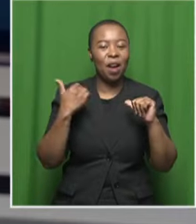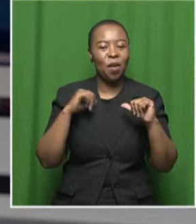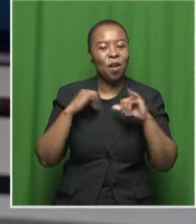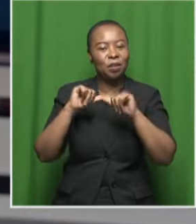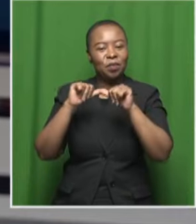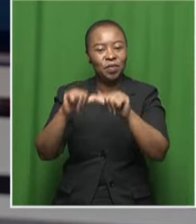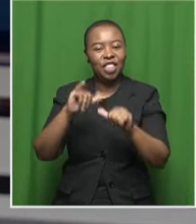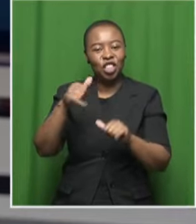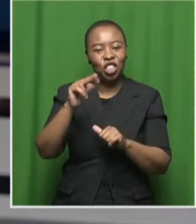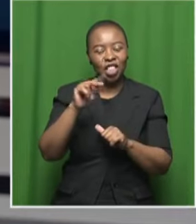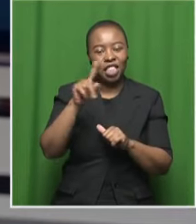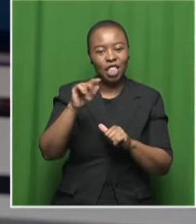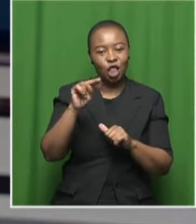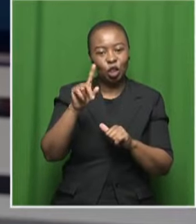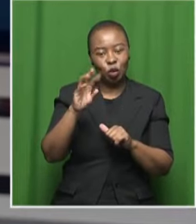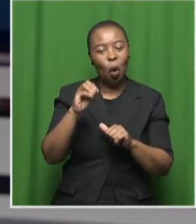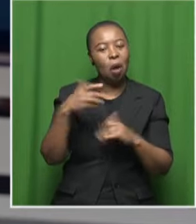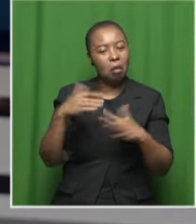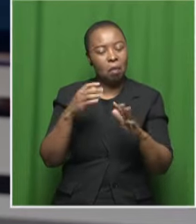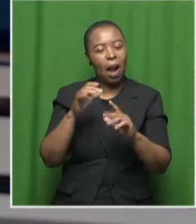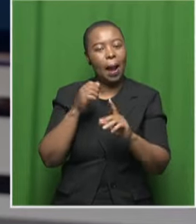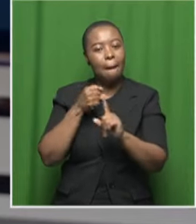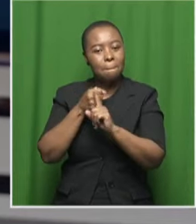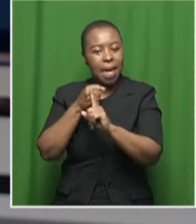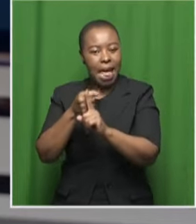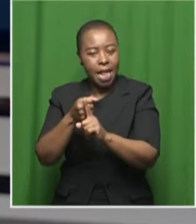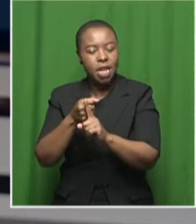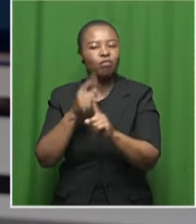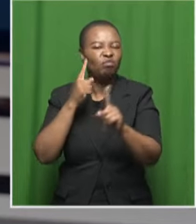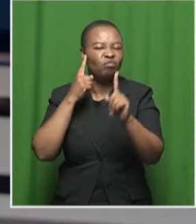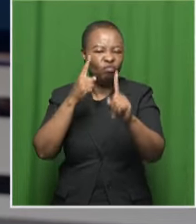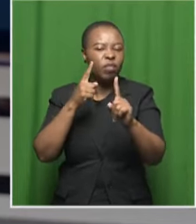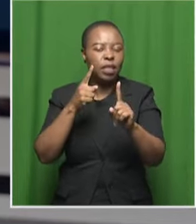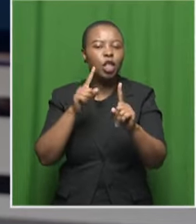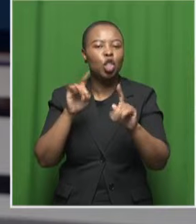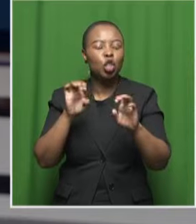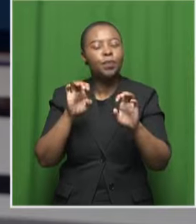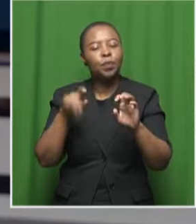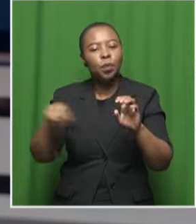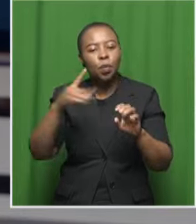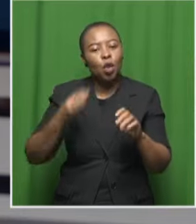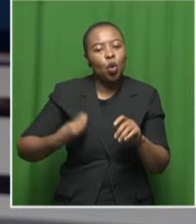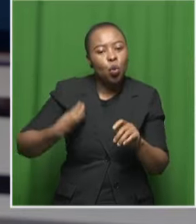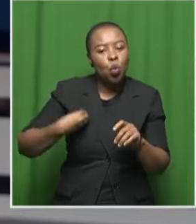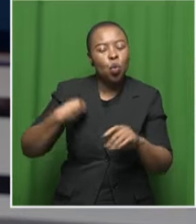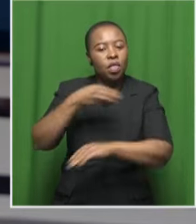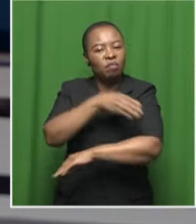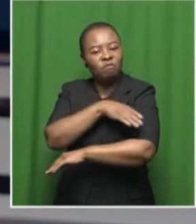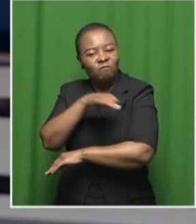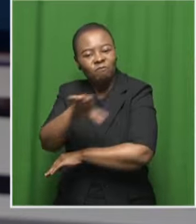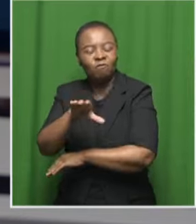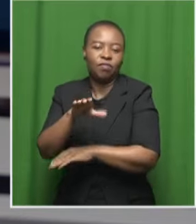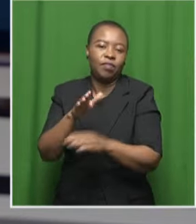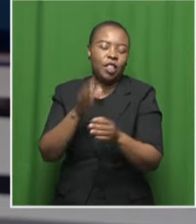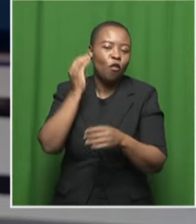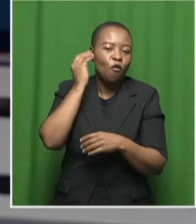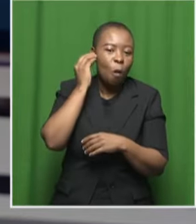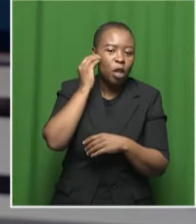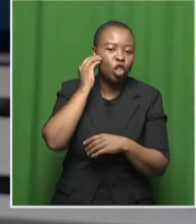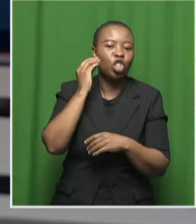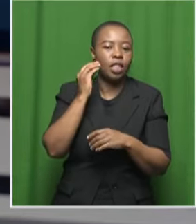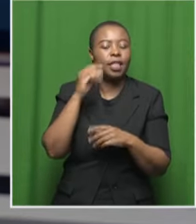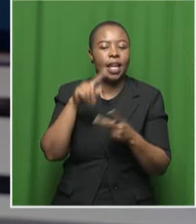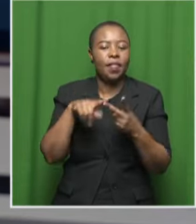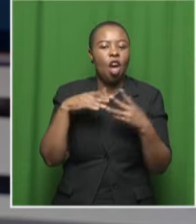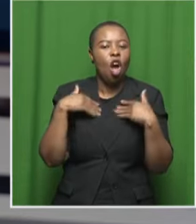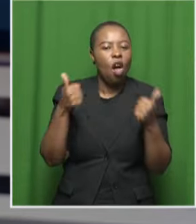Jik'iZinto is an impactful campaign launched with the mission to inspire, educate and equip the youth with essential tools and information concerning mental health as well as